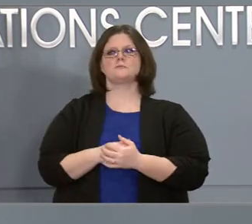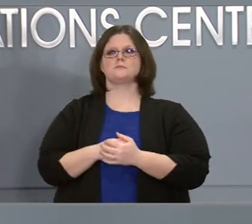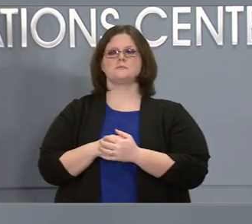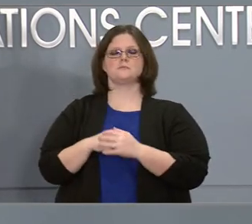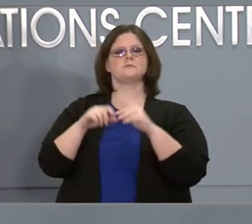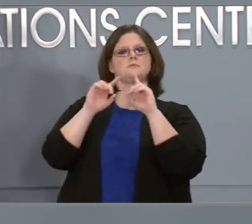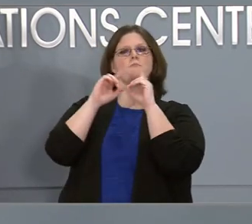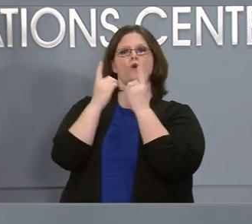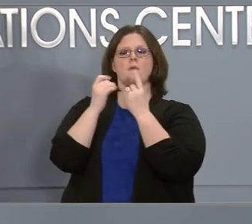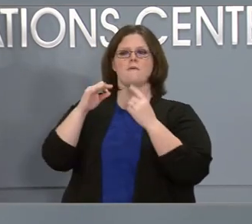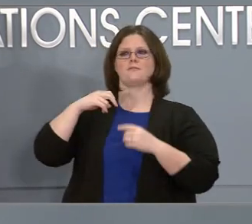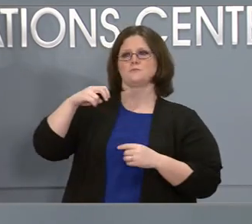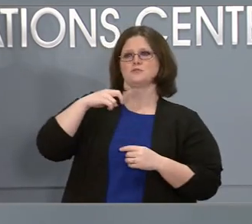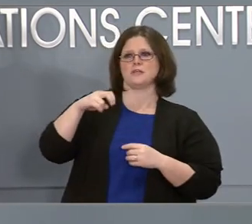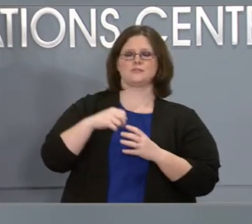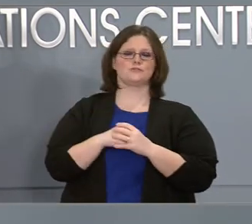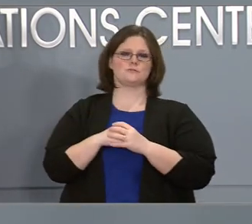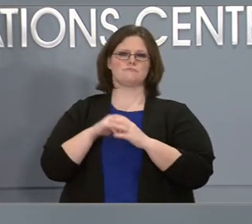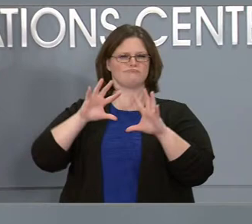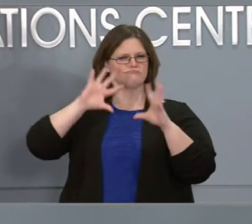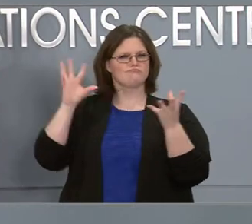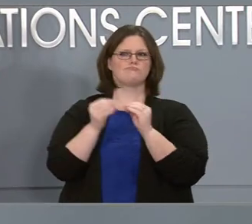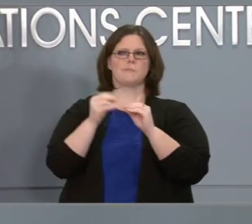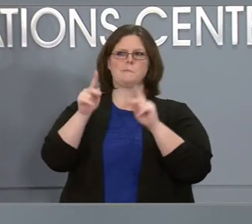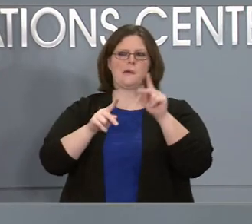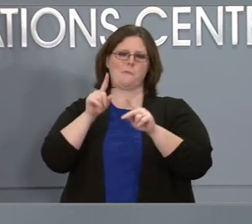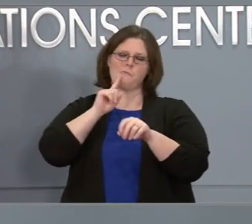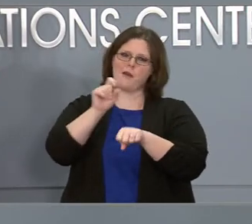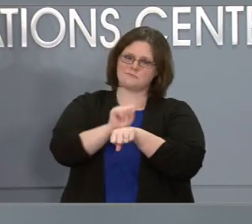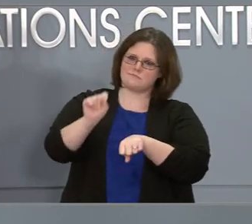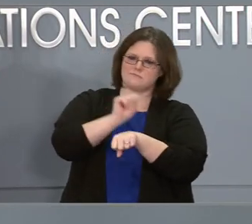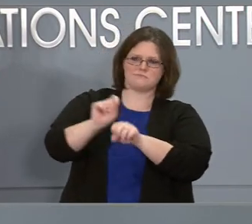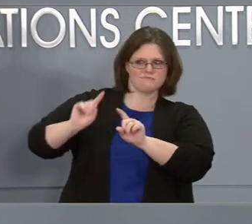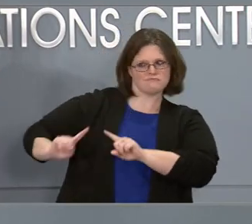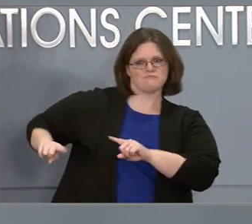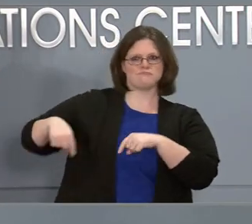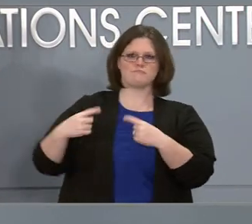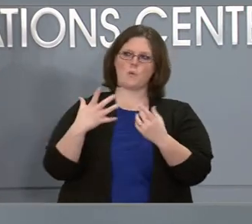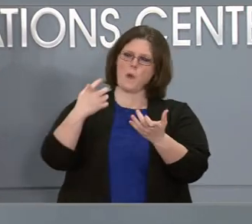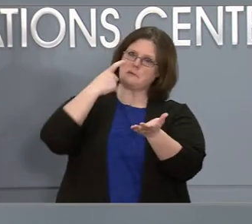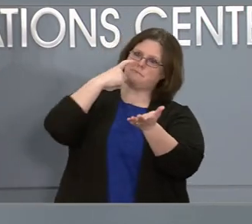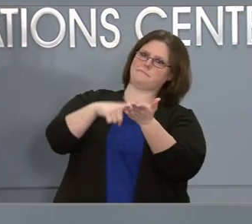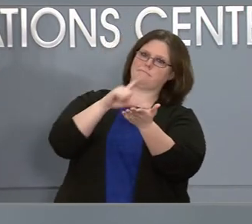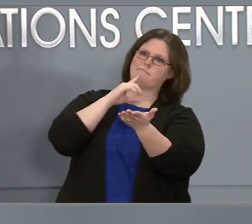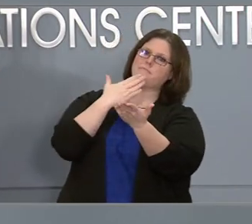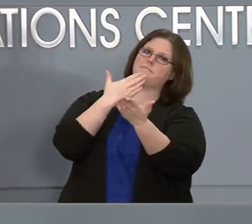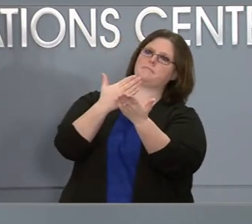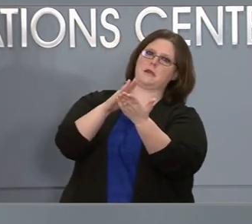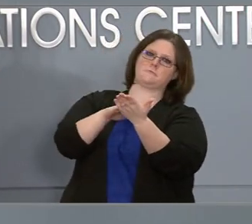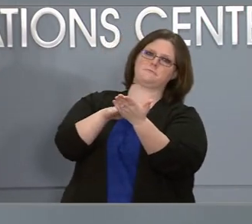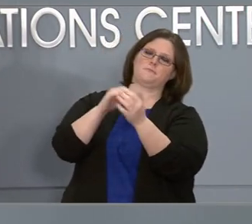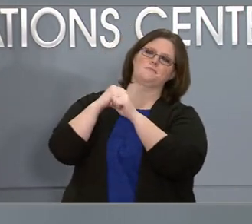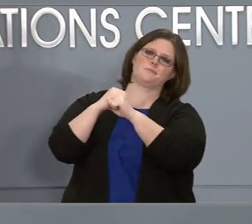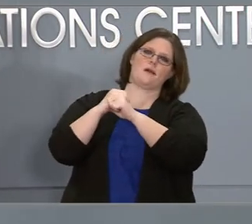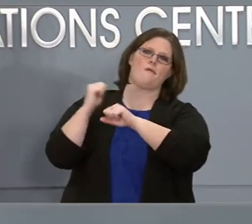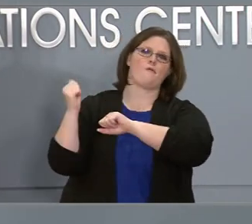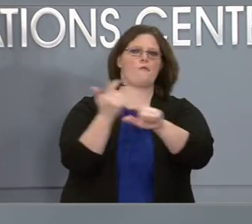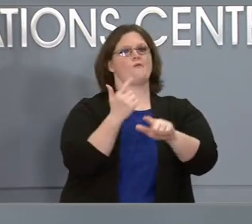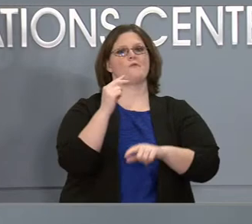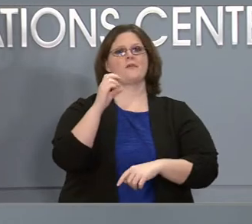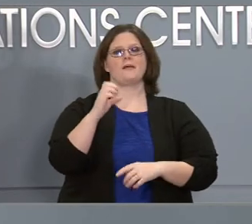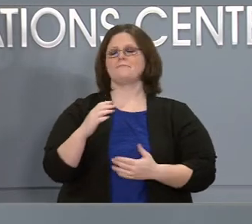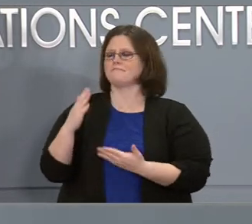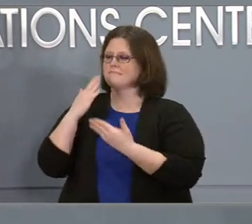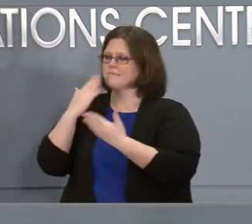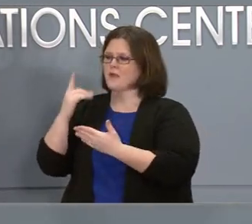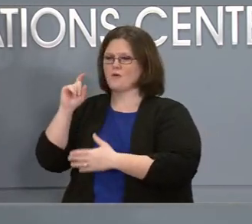been working for an extended time period with these back-to-back winter weather events, and want to say thank you for what you do to protect all North Carolinians. Thank